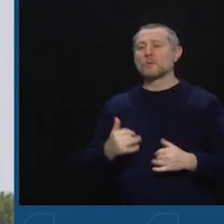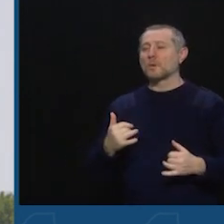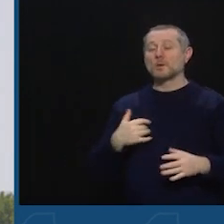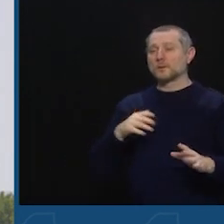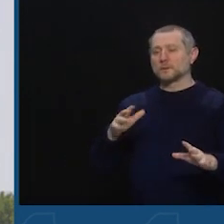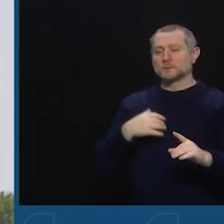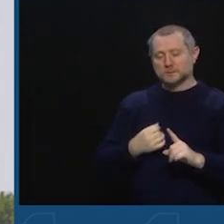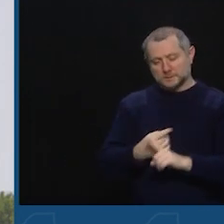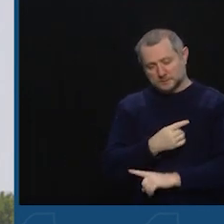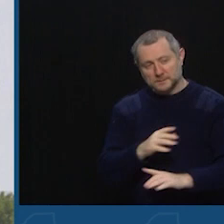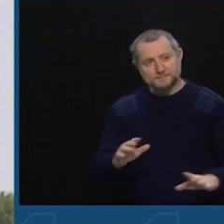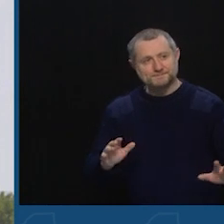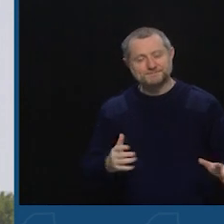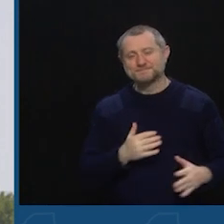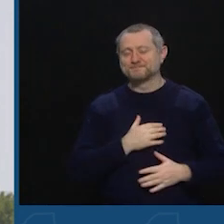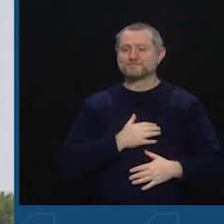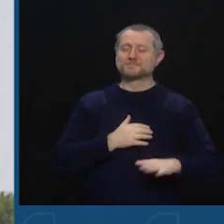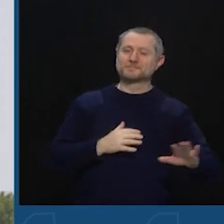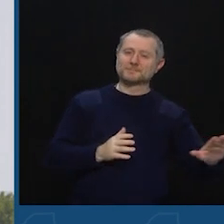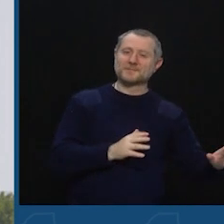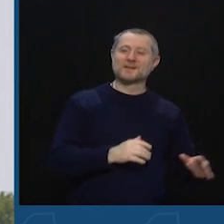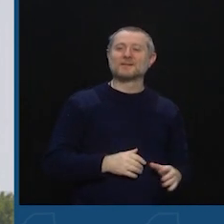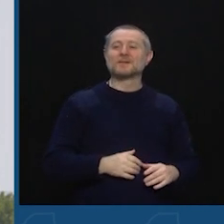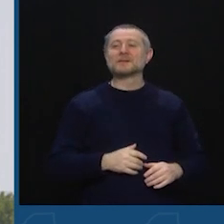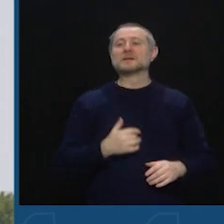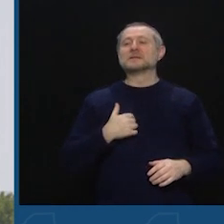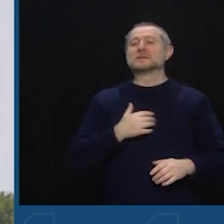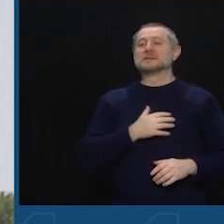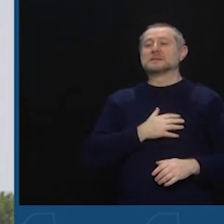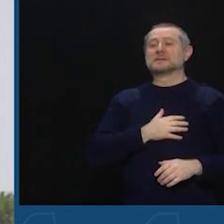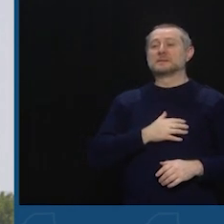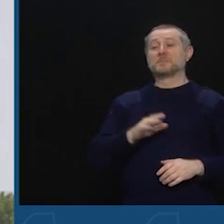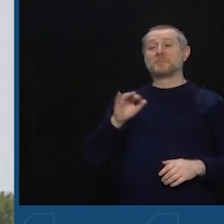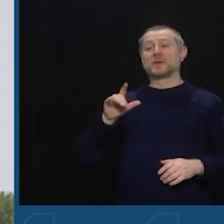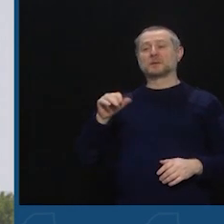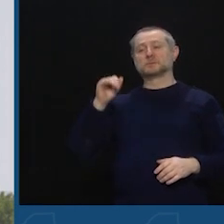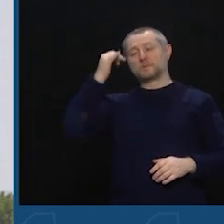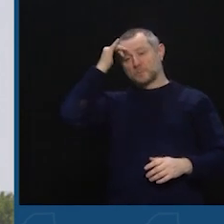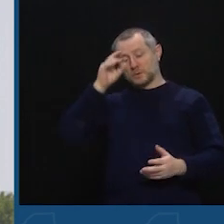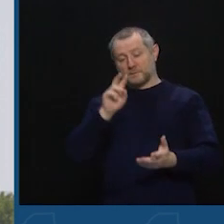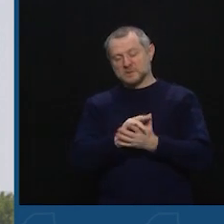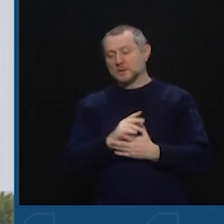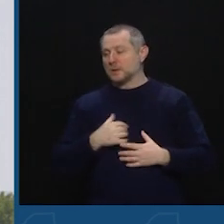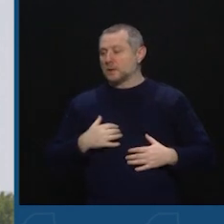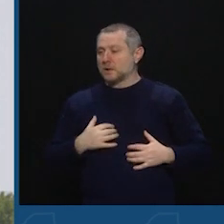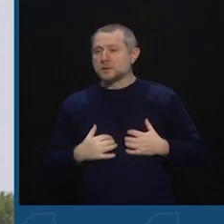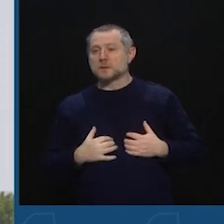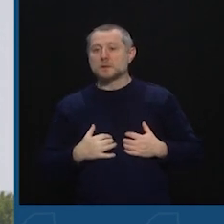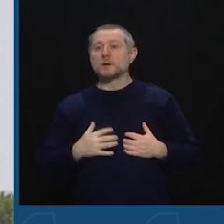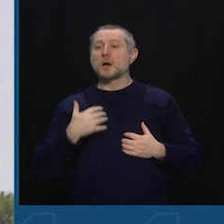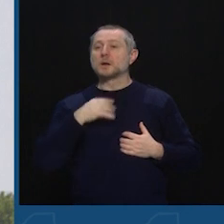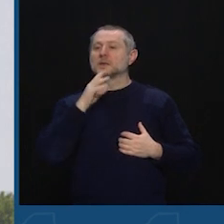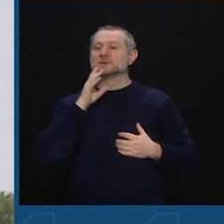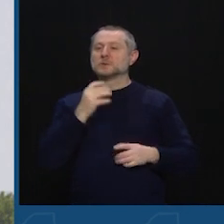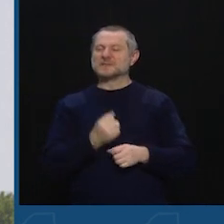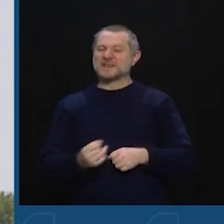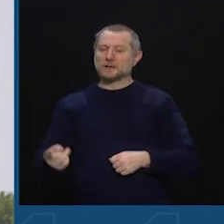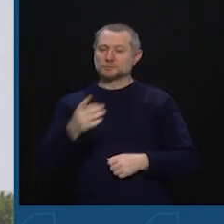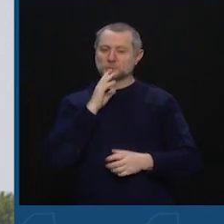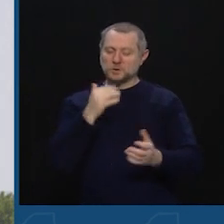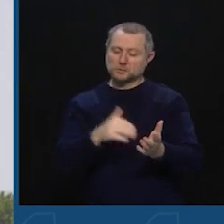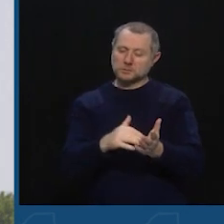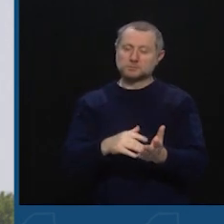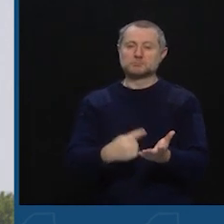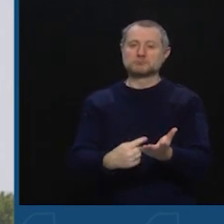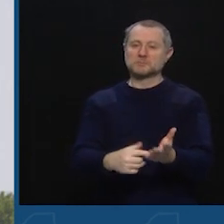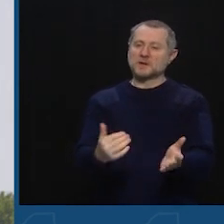Okay. It kind of hurts. We'll talk about the Bills next year, right? Tom Kacharski, thank you for the reminder about